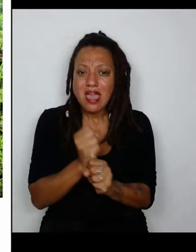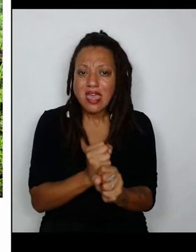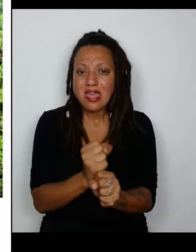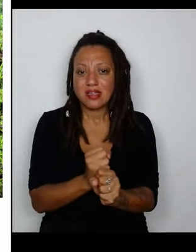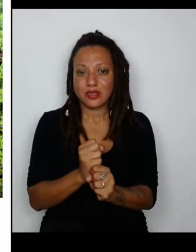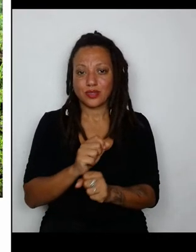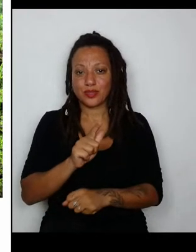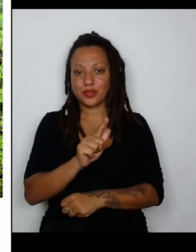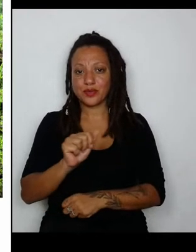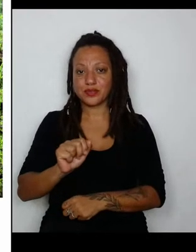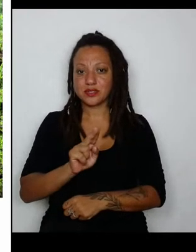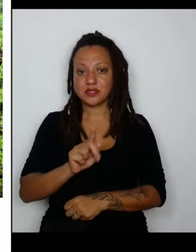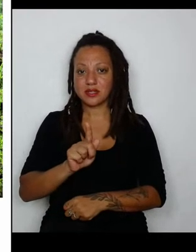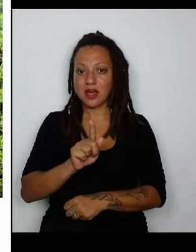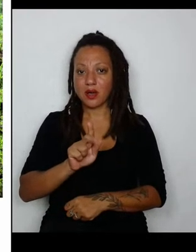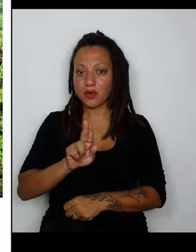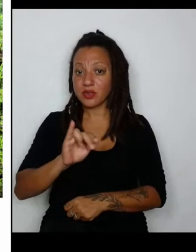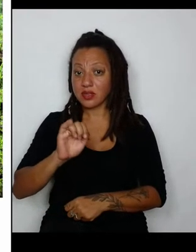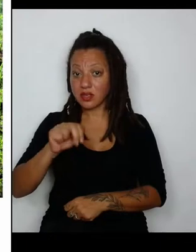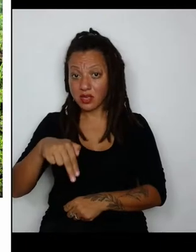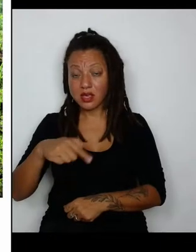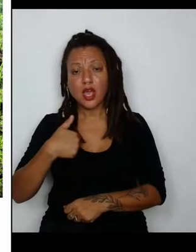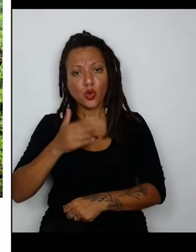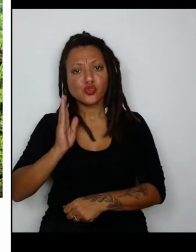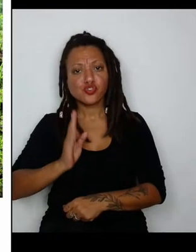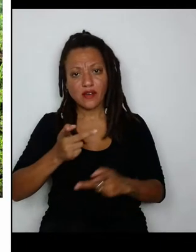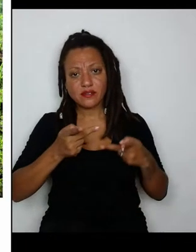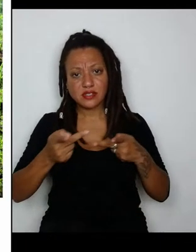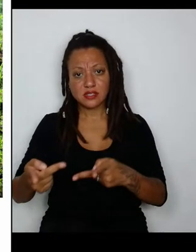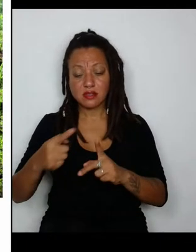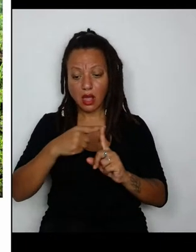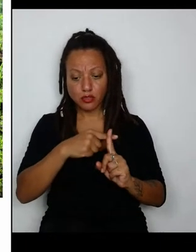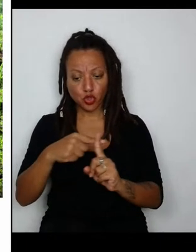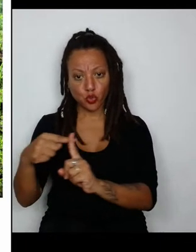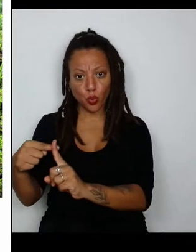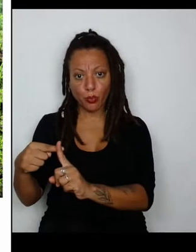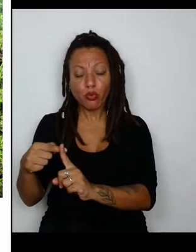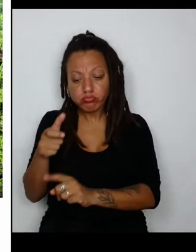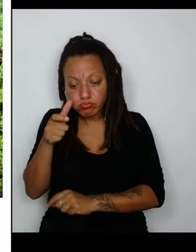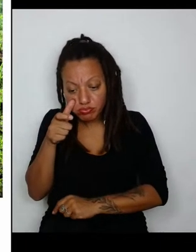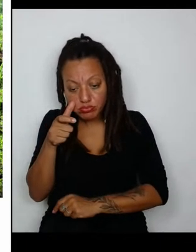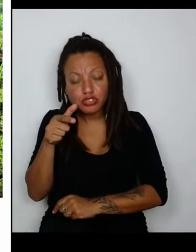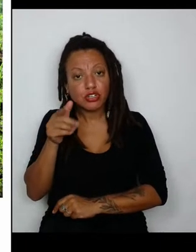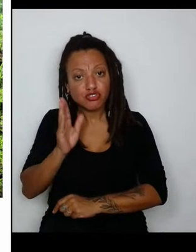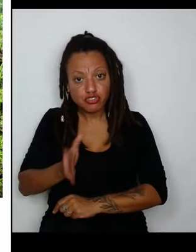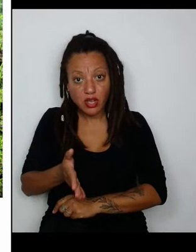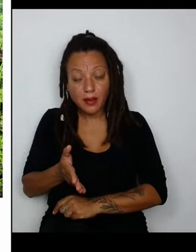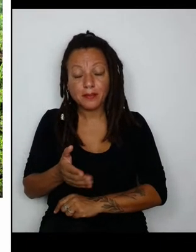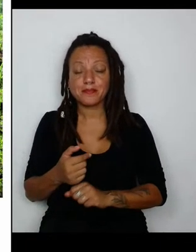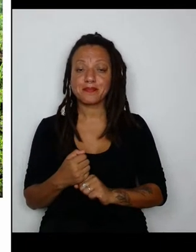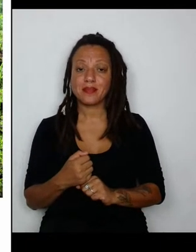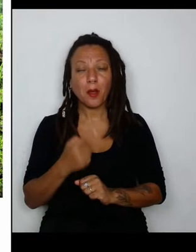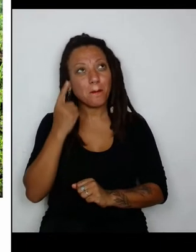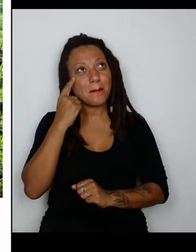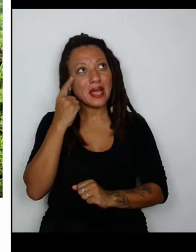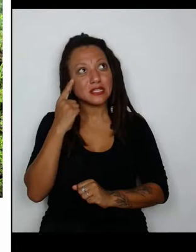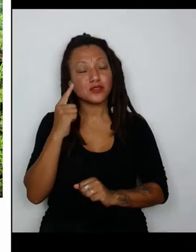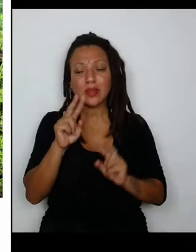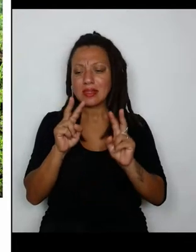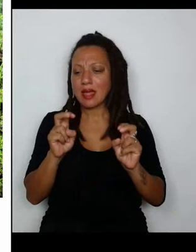bones whenever i think i'm done with him he reappears he continually challenges me to